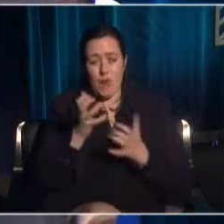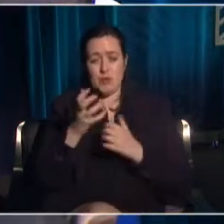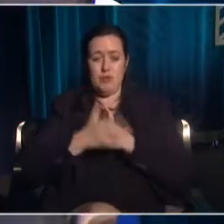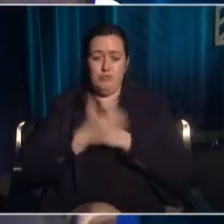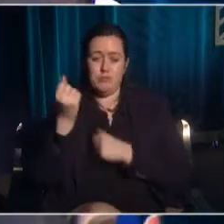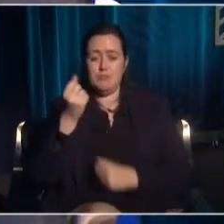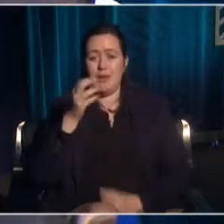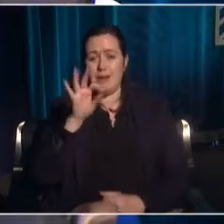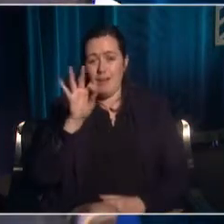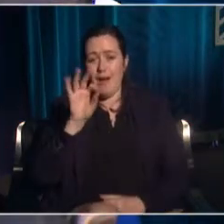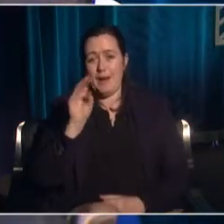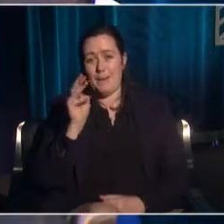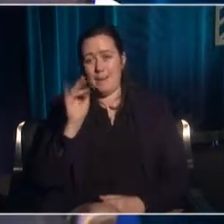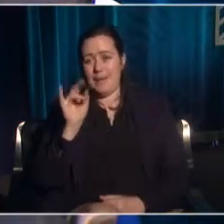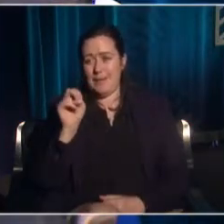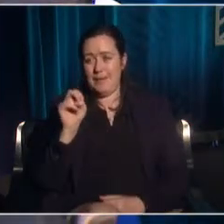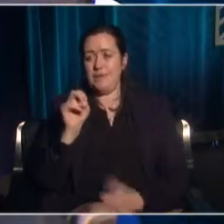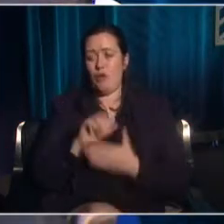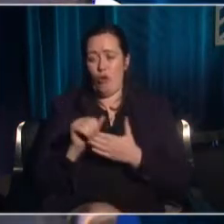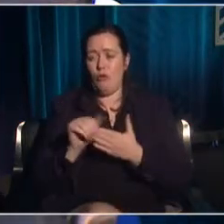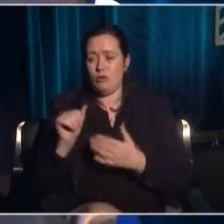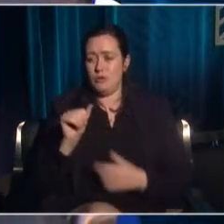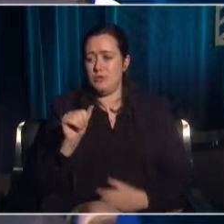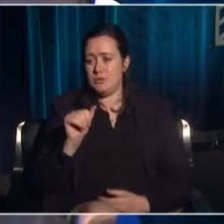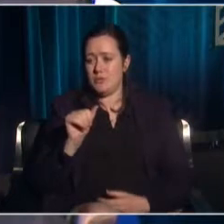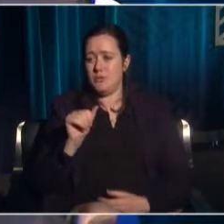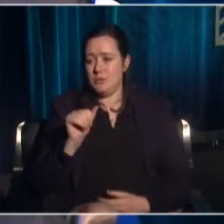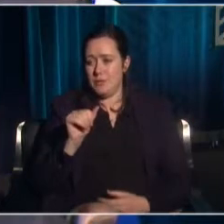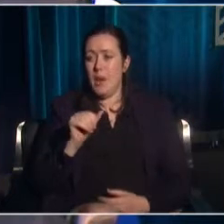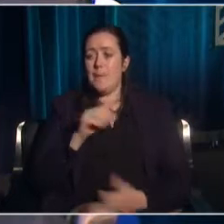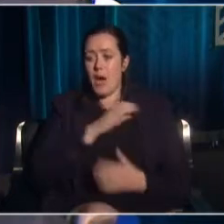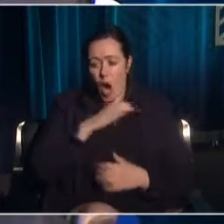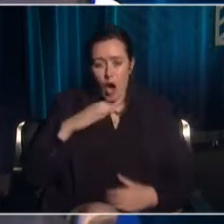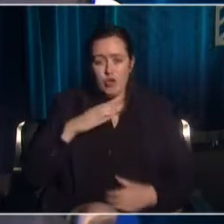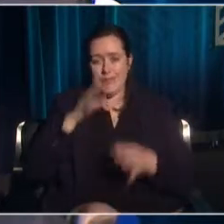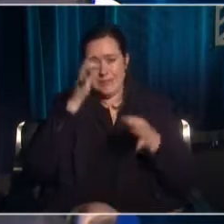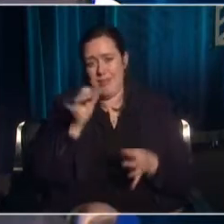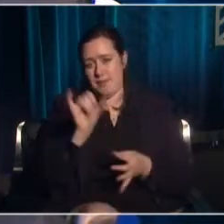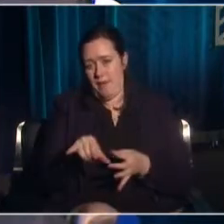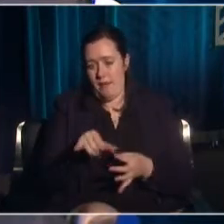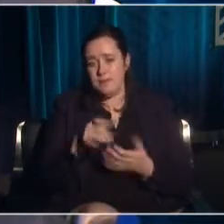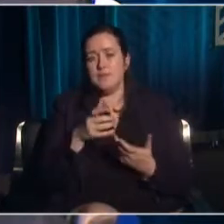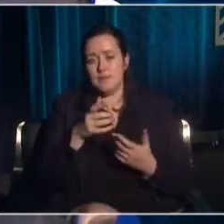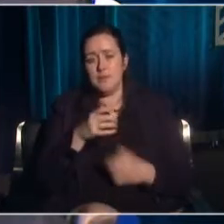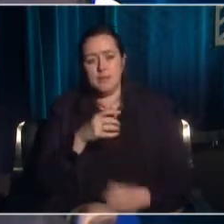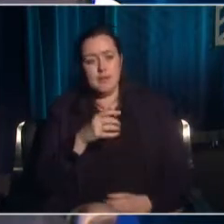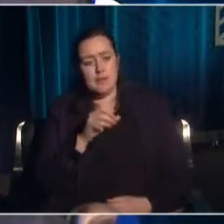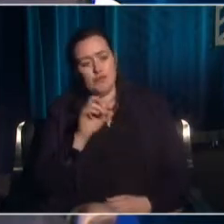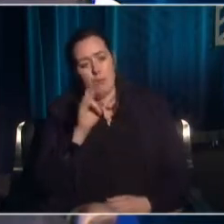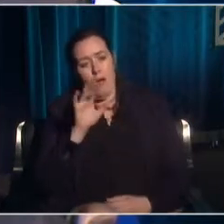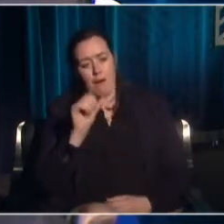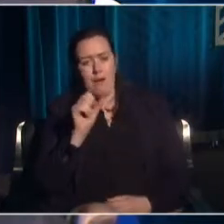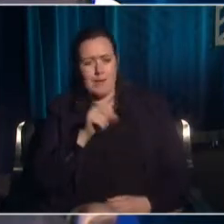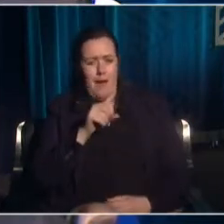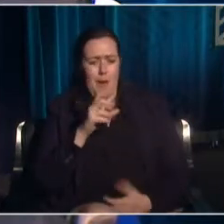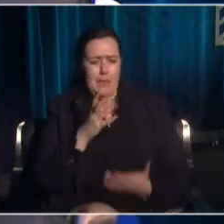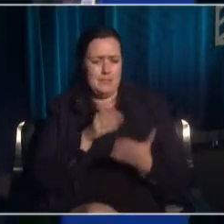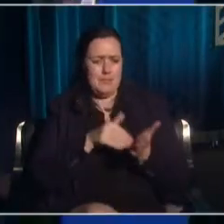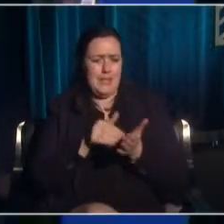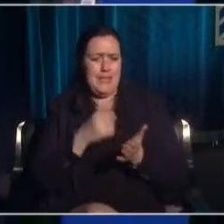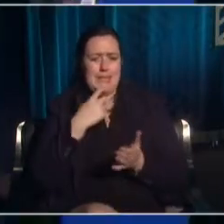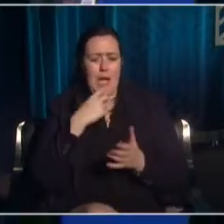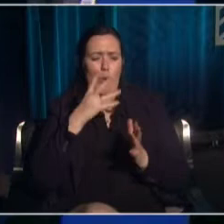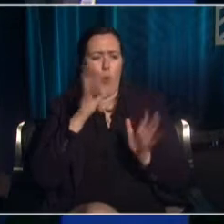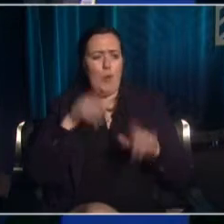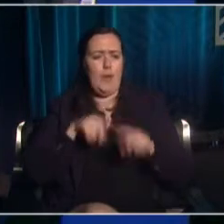elected by people who are saying, what about us? What about our jobs? What about our health care? We can't worry about the whole country, the whole world. There are 28